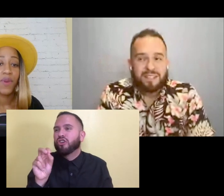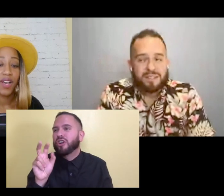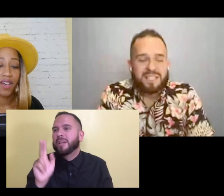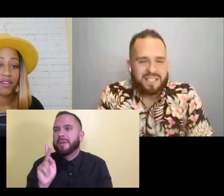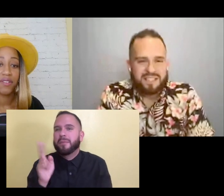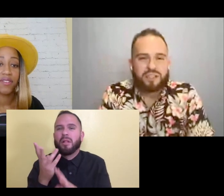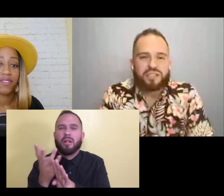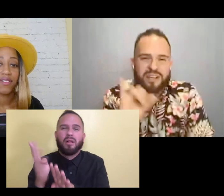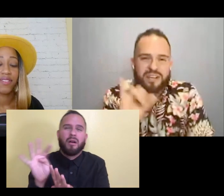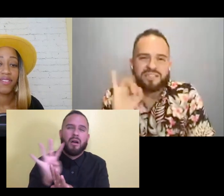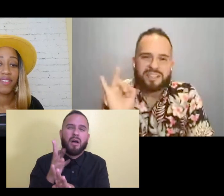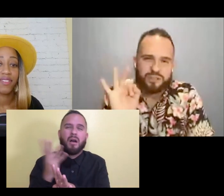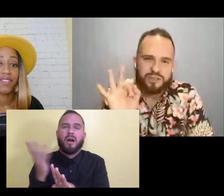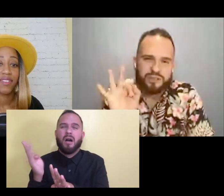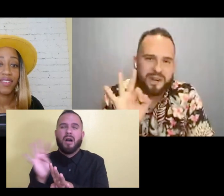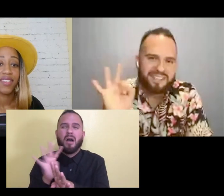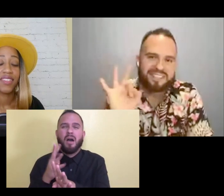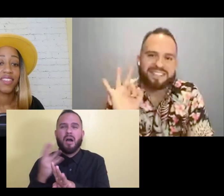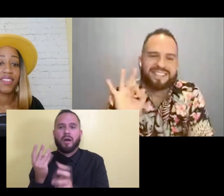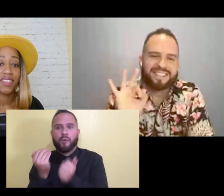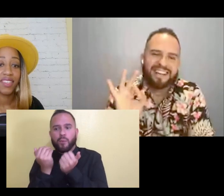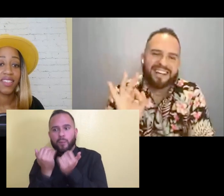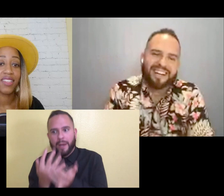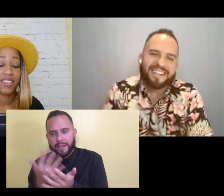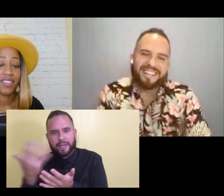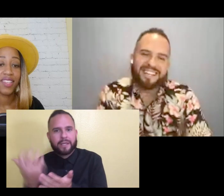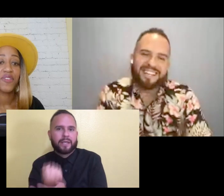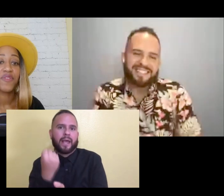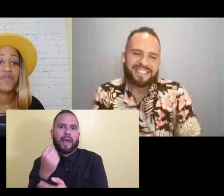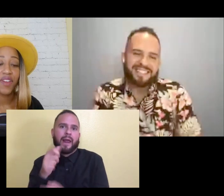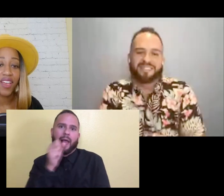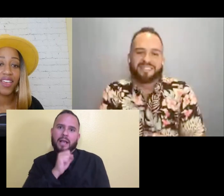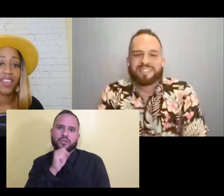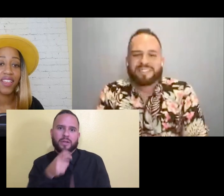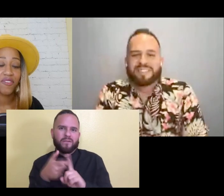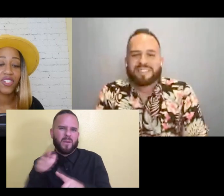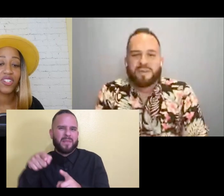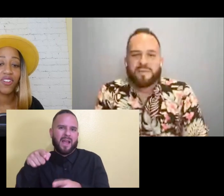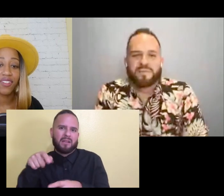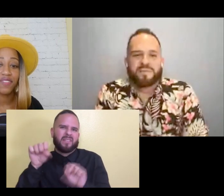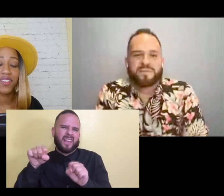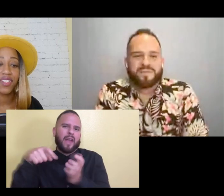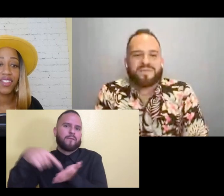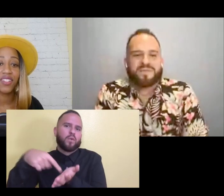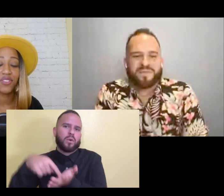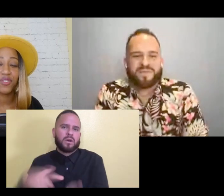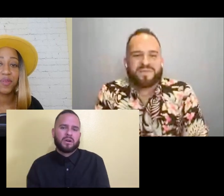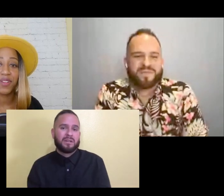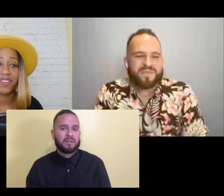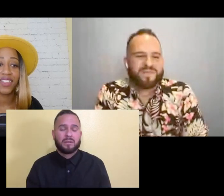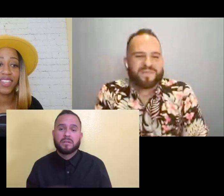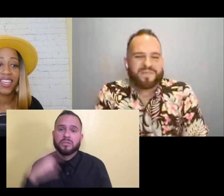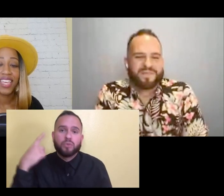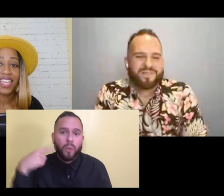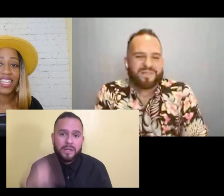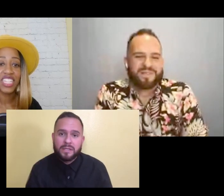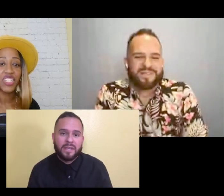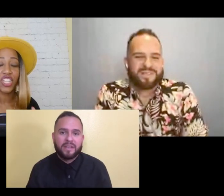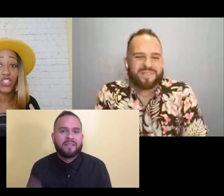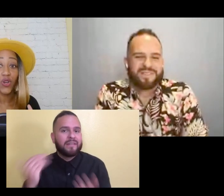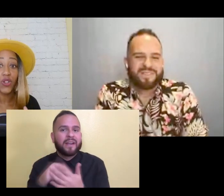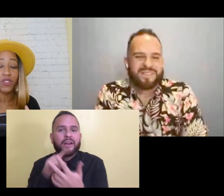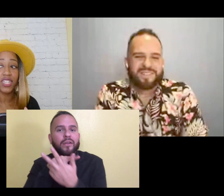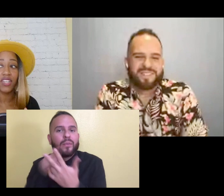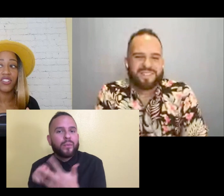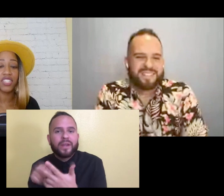That's crazy for wow. chocolate, vanilla, strawberry. Yeah. Right. For chocolate, vanilla, and strawberry. And then just